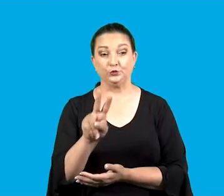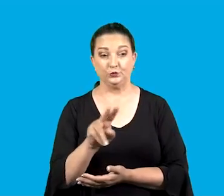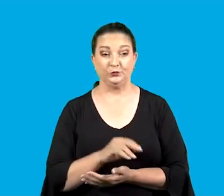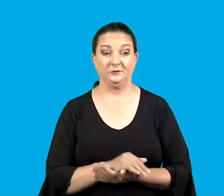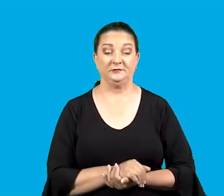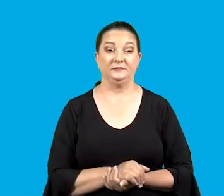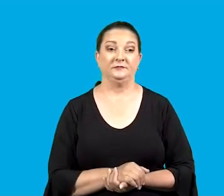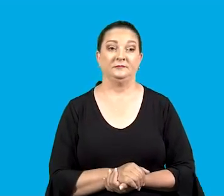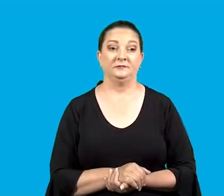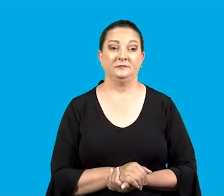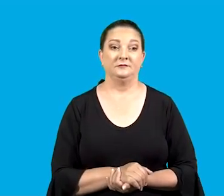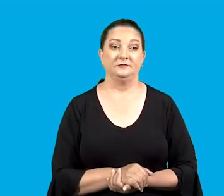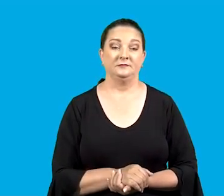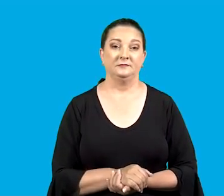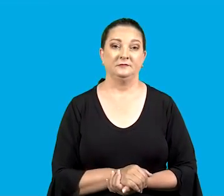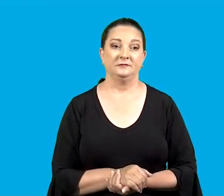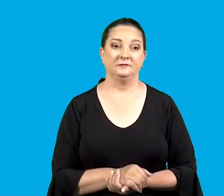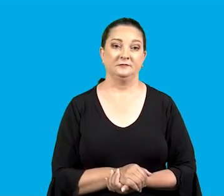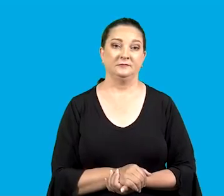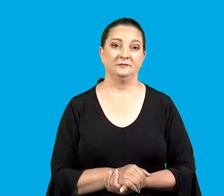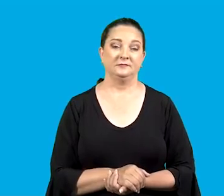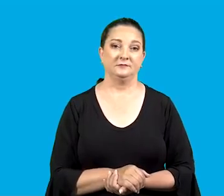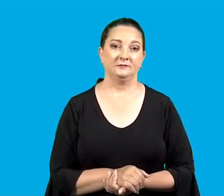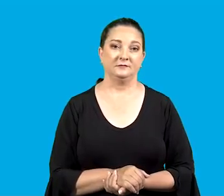170,422. So here it becomes